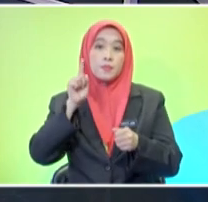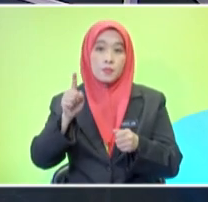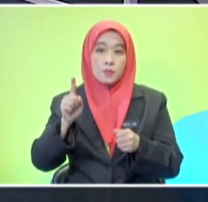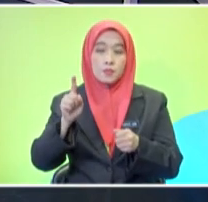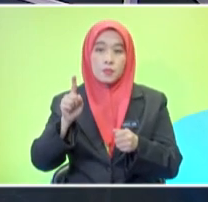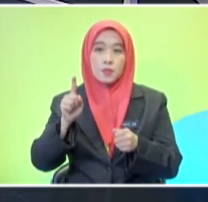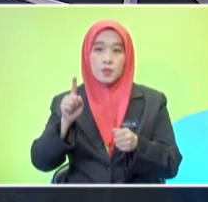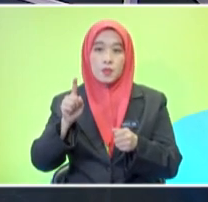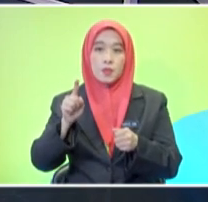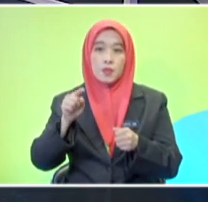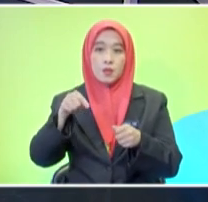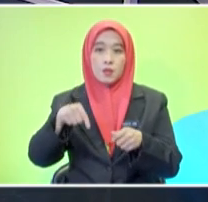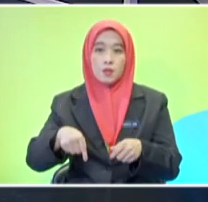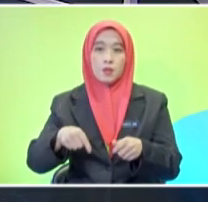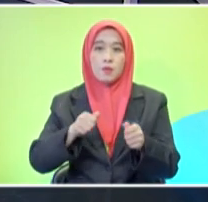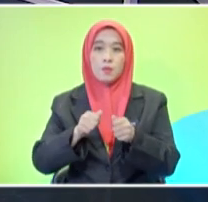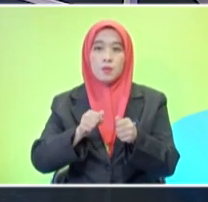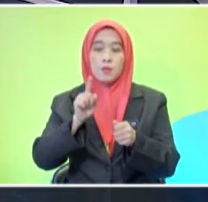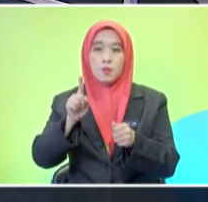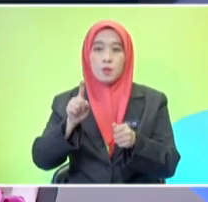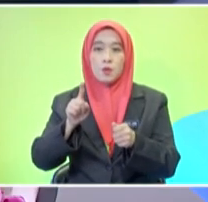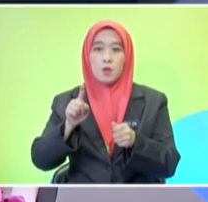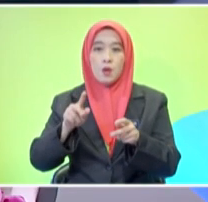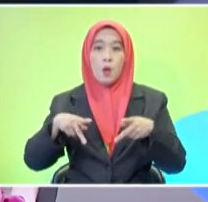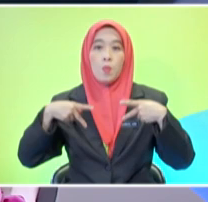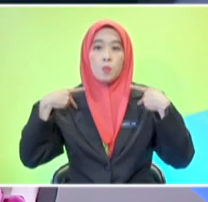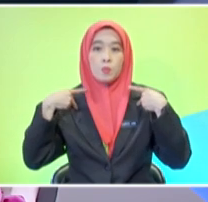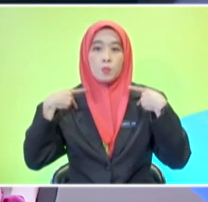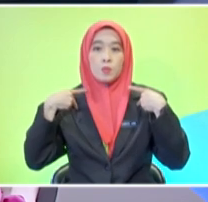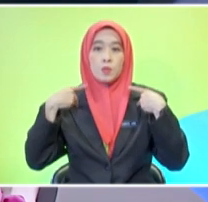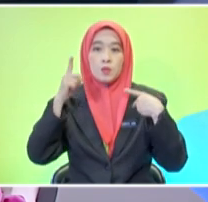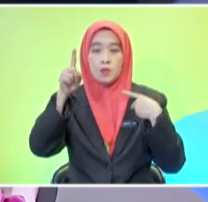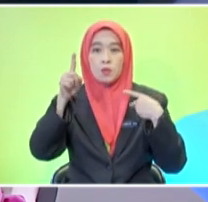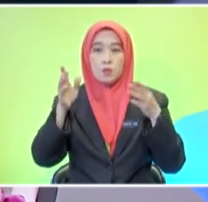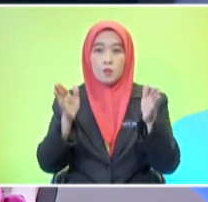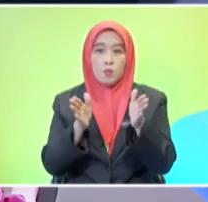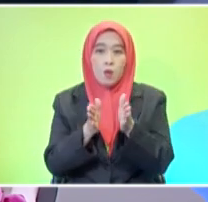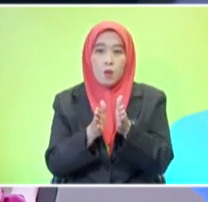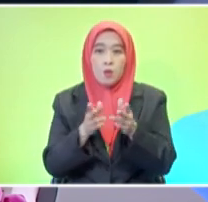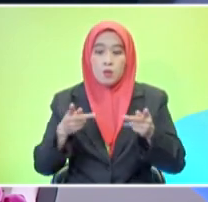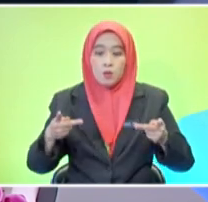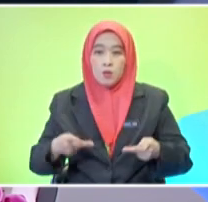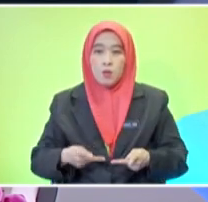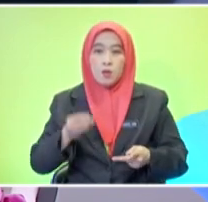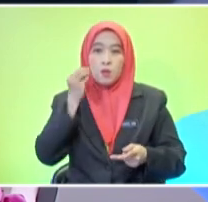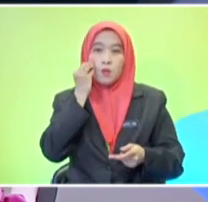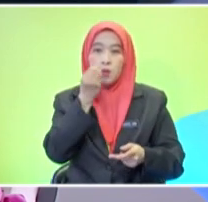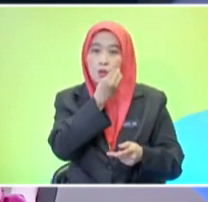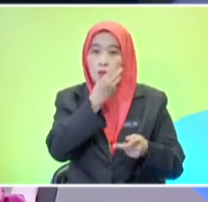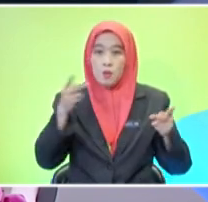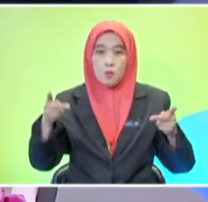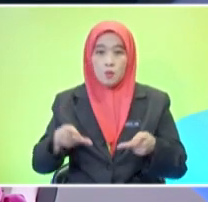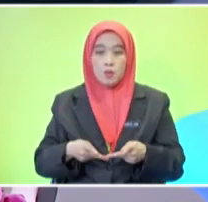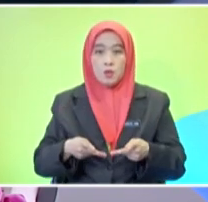okay, this is for the first activity, you need one small-sized flower pot and 1 big-sized flower pot as shown in